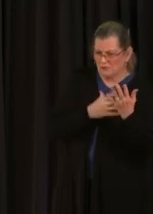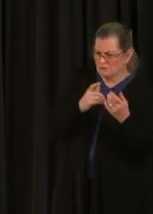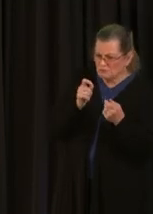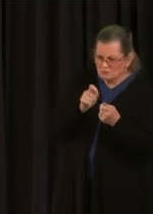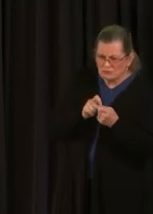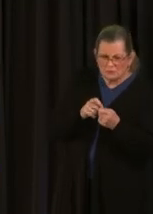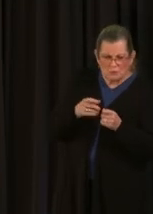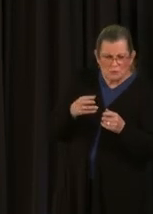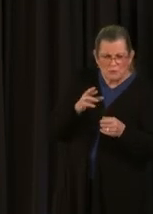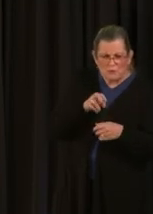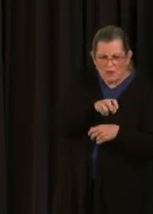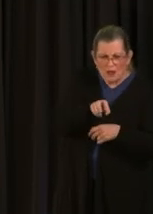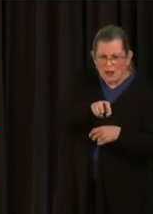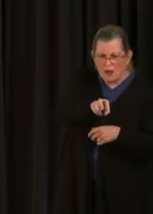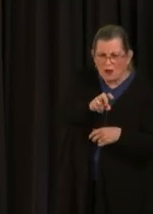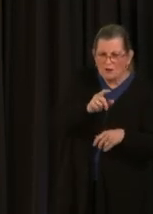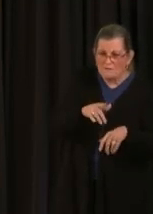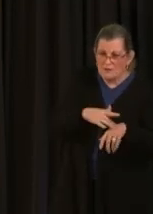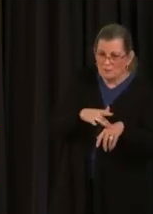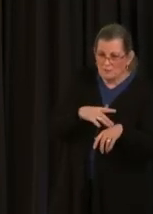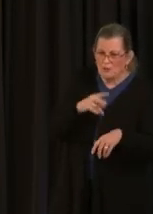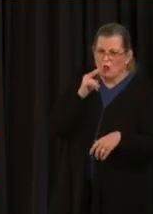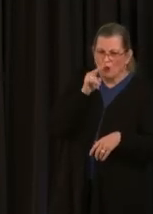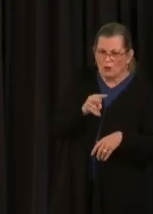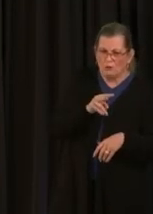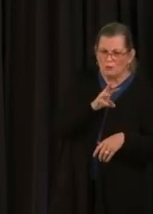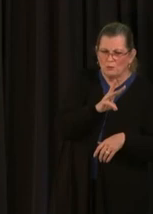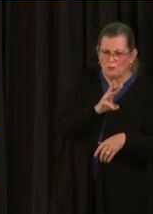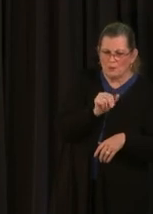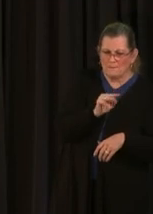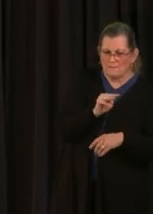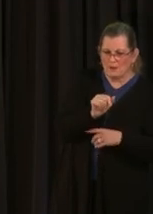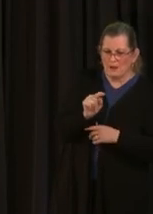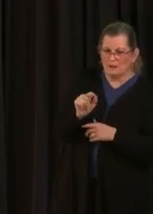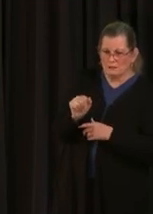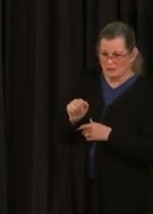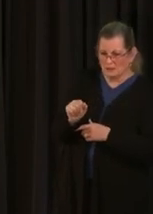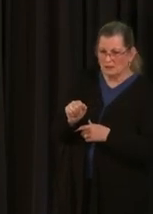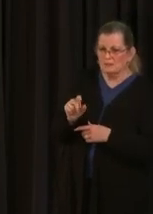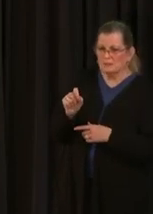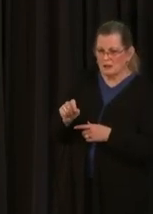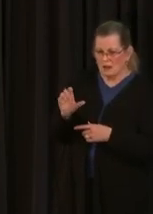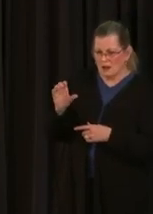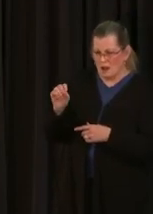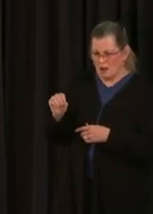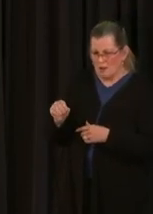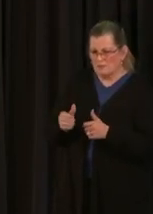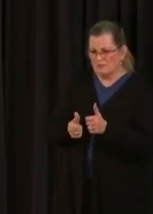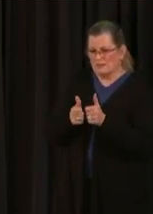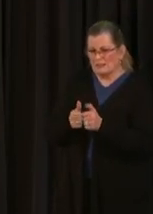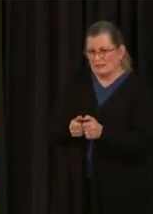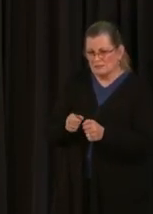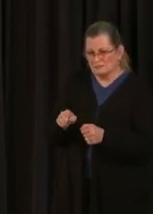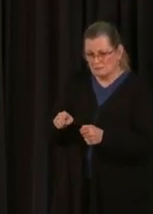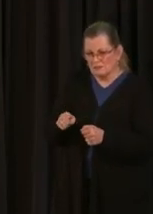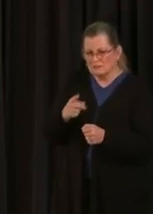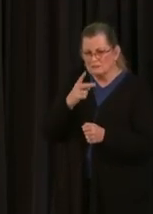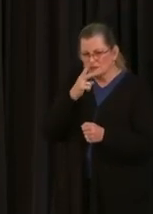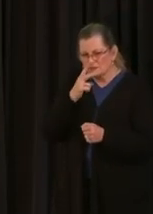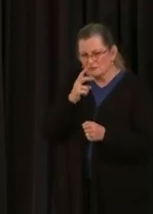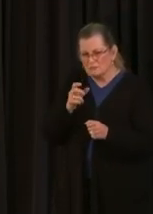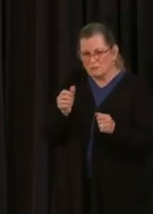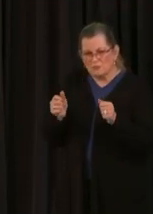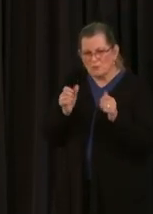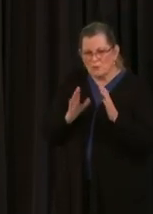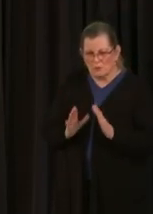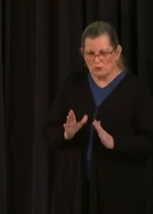And let me emphasize this, that once we receive information that anyone, as staff or student, has been tested positive,